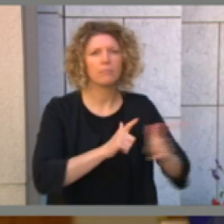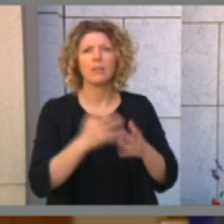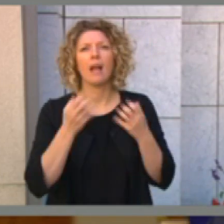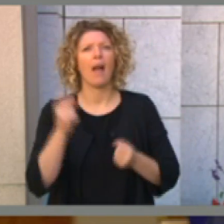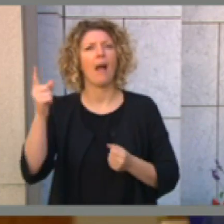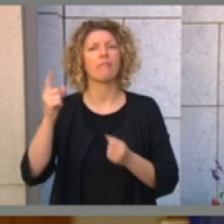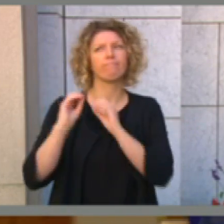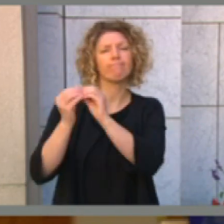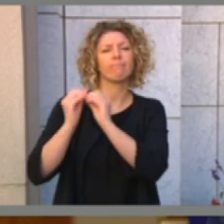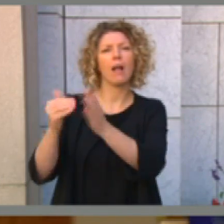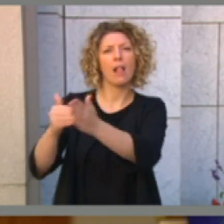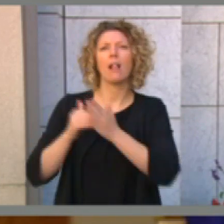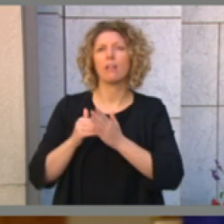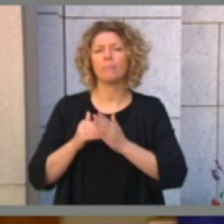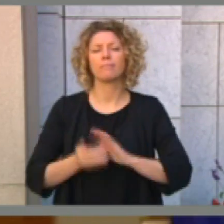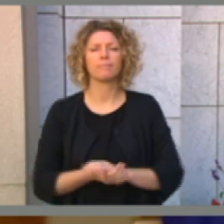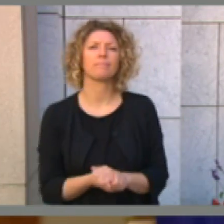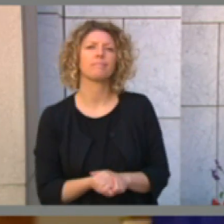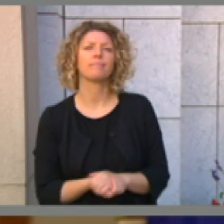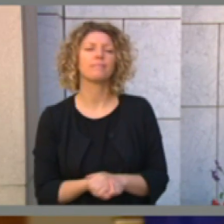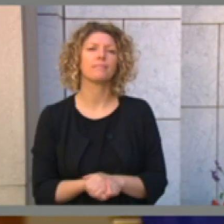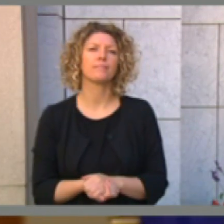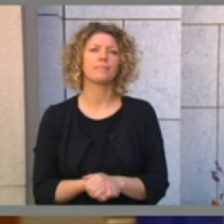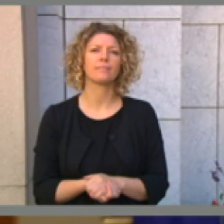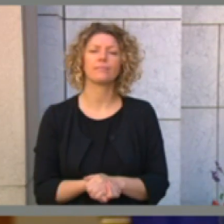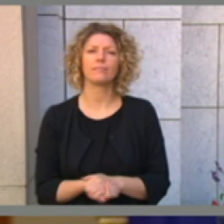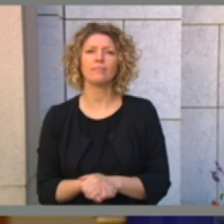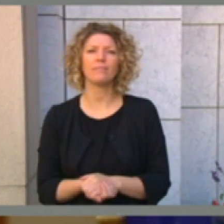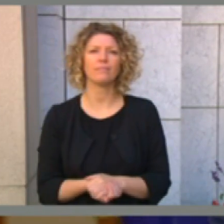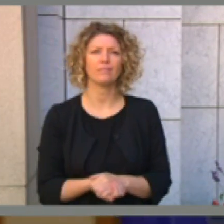measures around personal protective equipment.